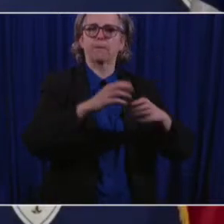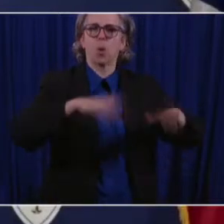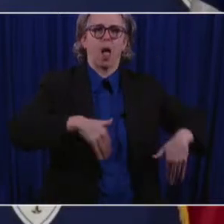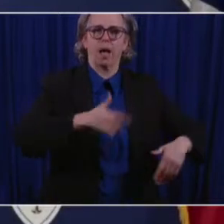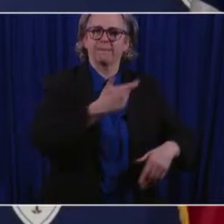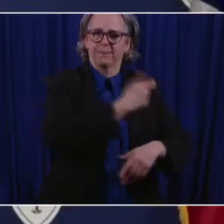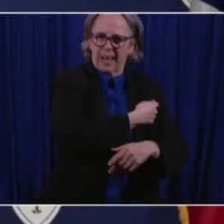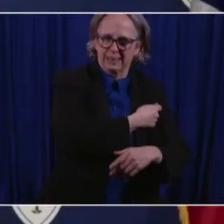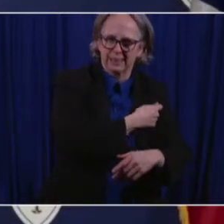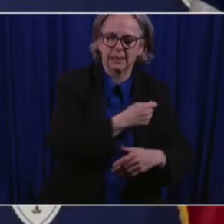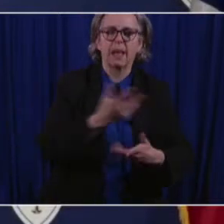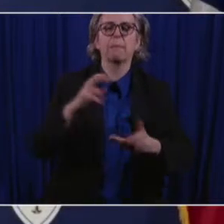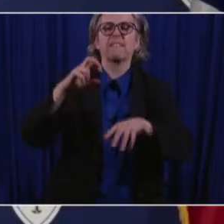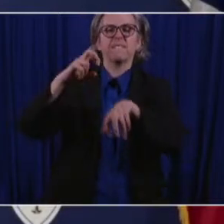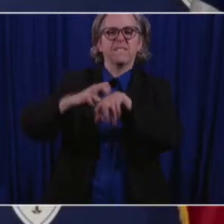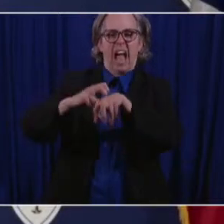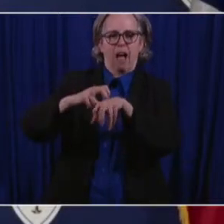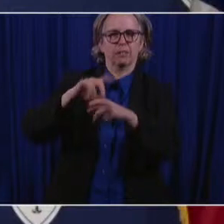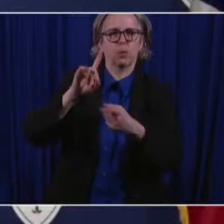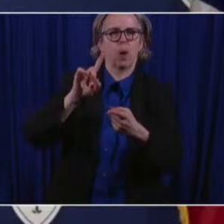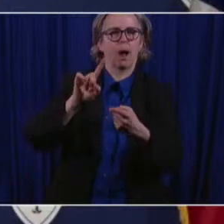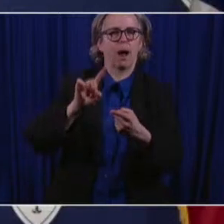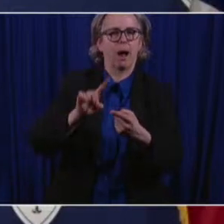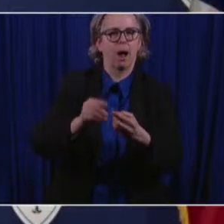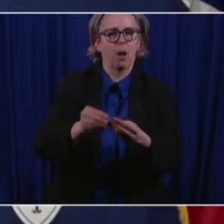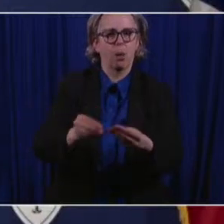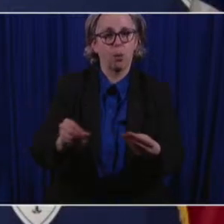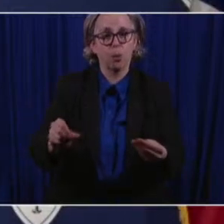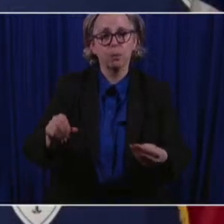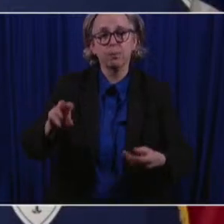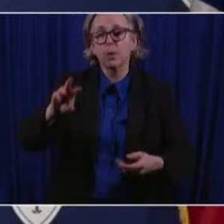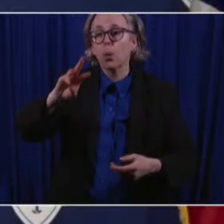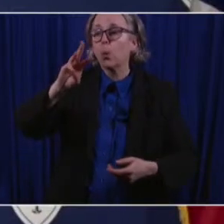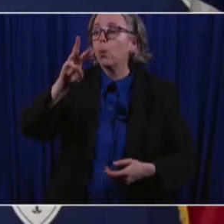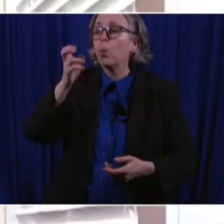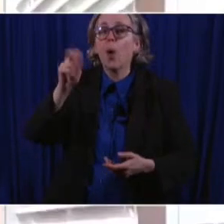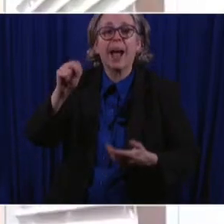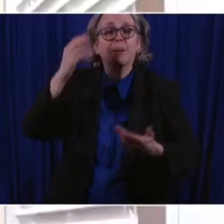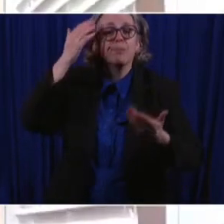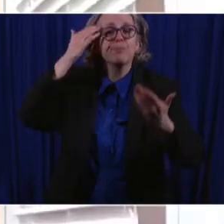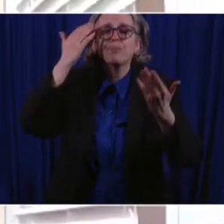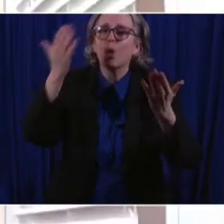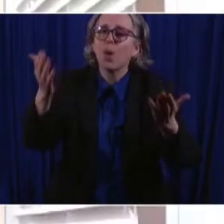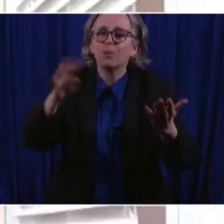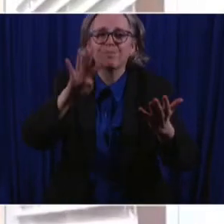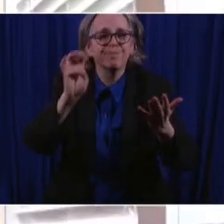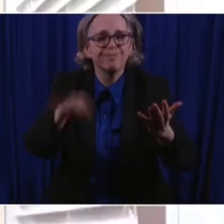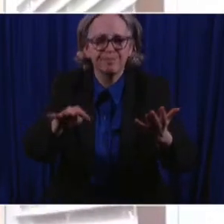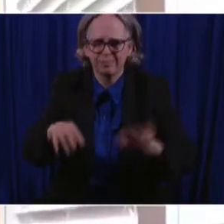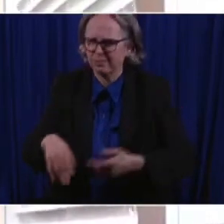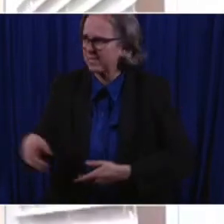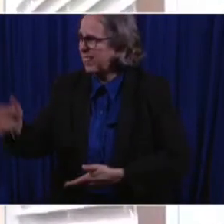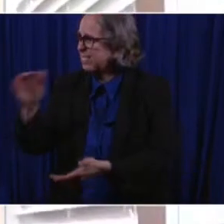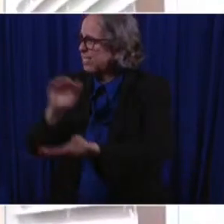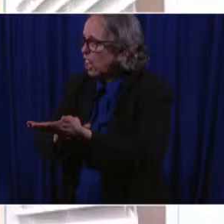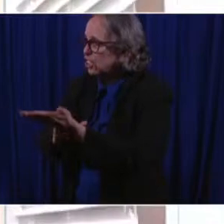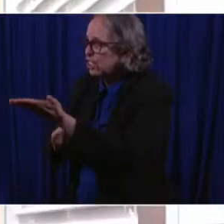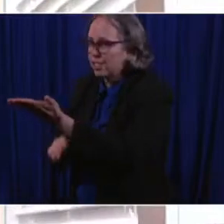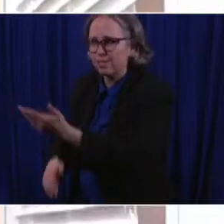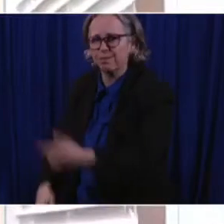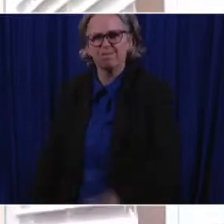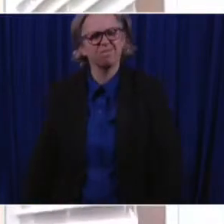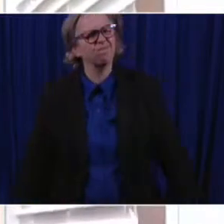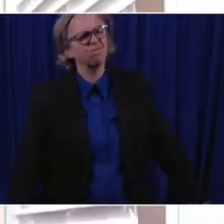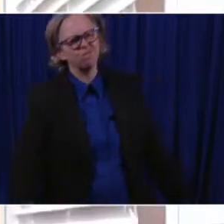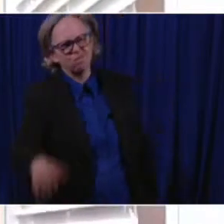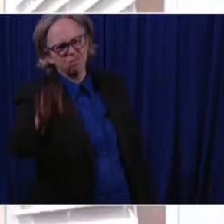I can't tell you. Dr. Vanderhoff. Governor, I think you answered it very, very well. And as we're thinking about, all right, what